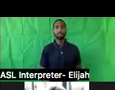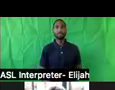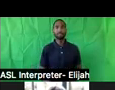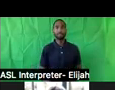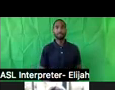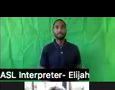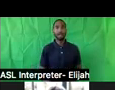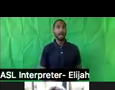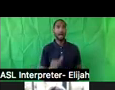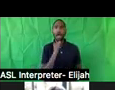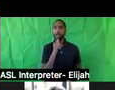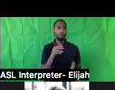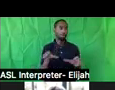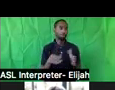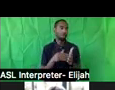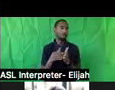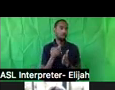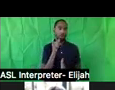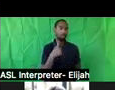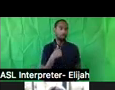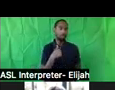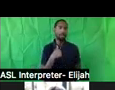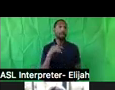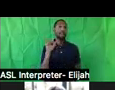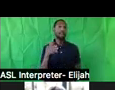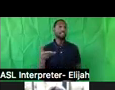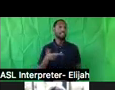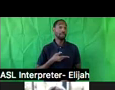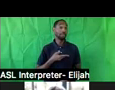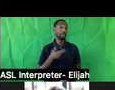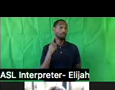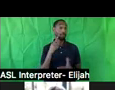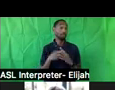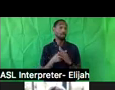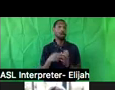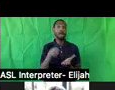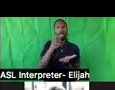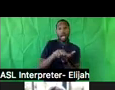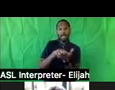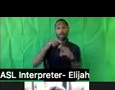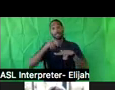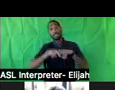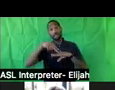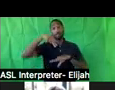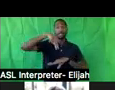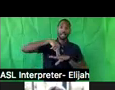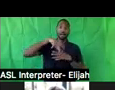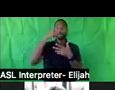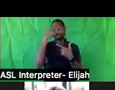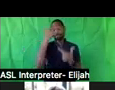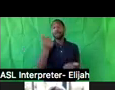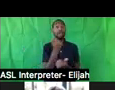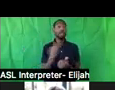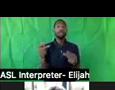don't do very often. So there's the invitation to do this lying down, sitting, standing up, any position